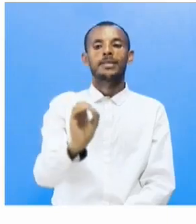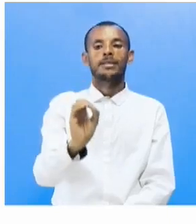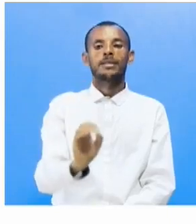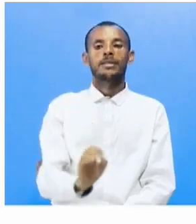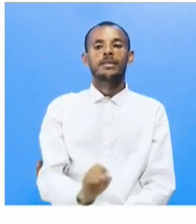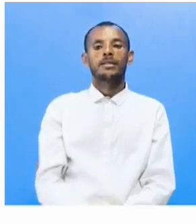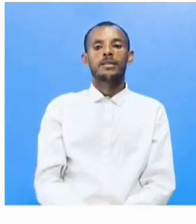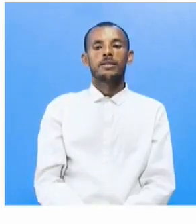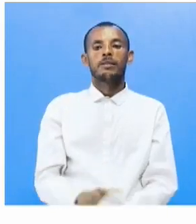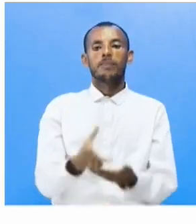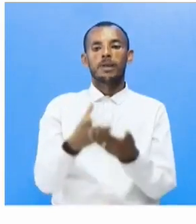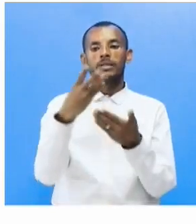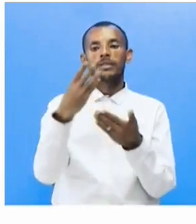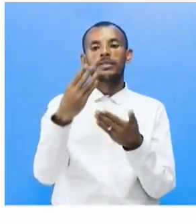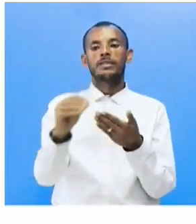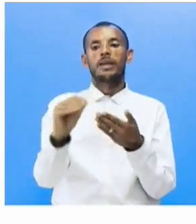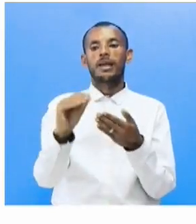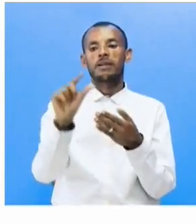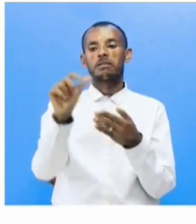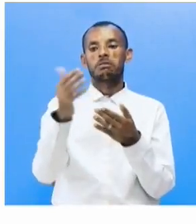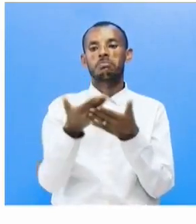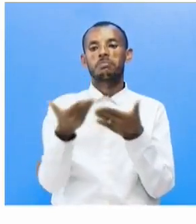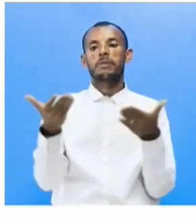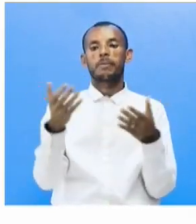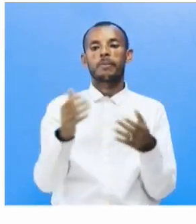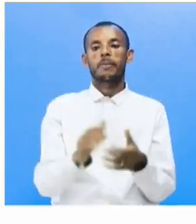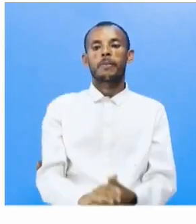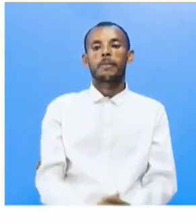by selling an article,